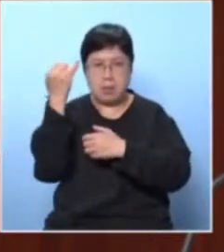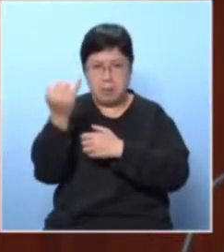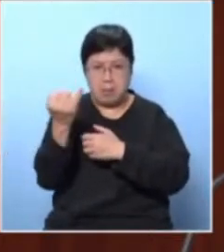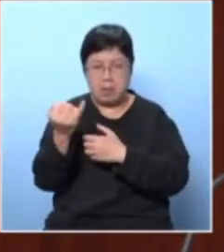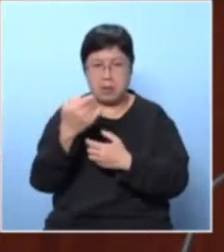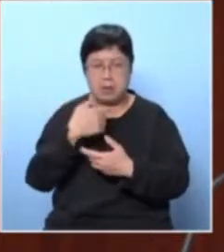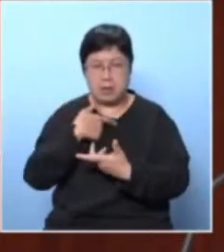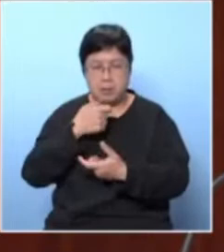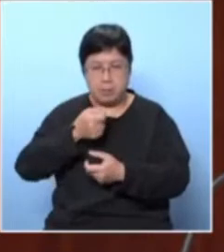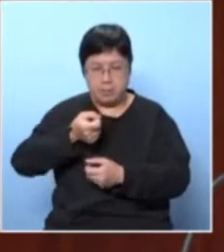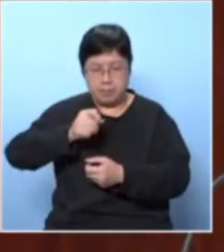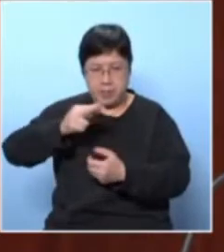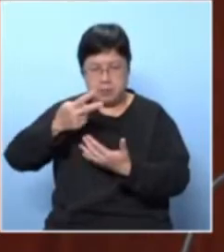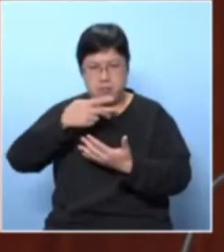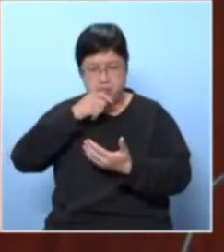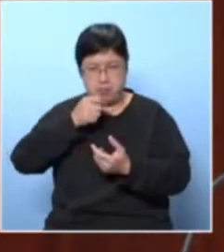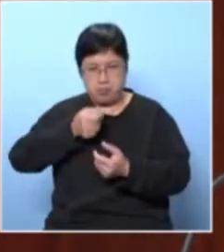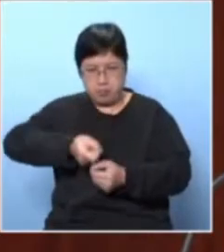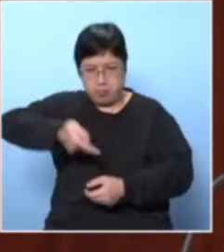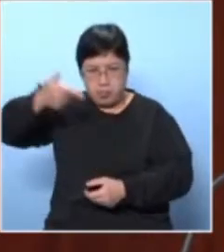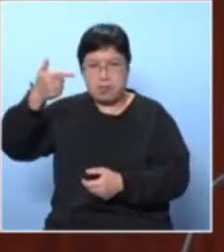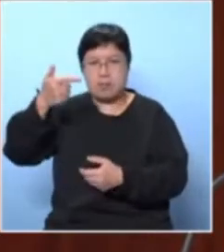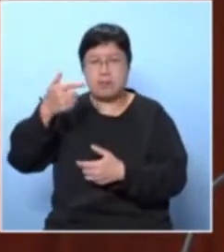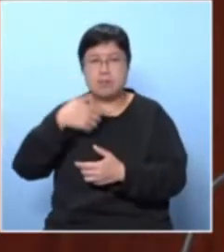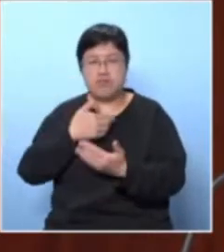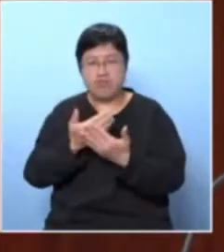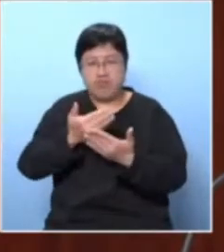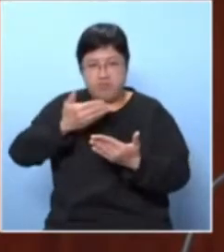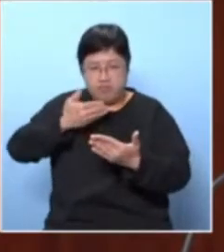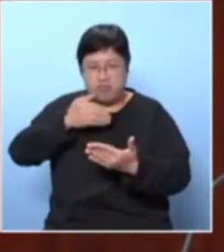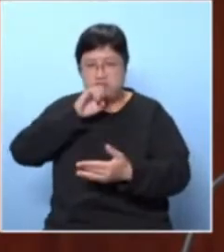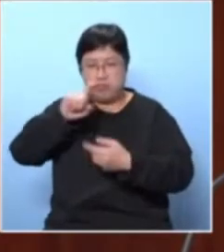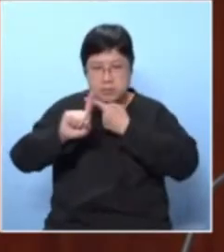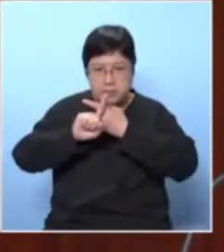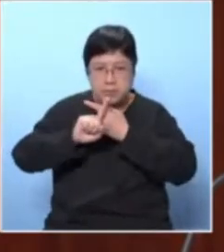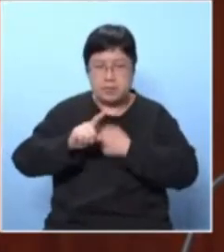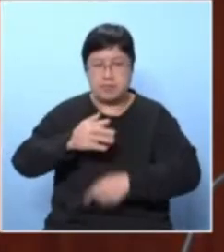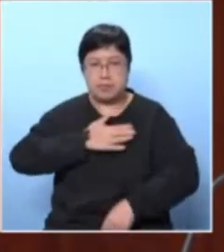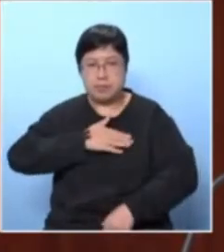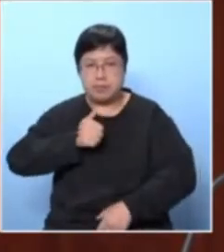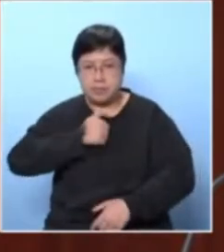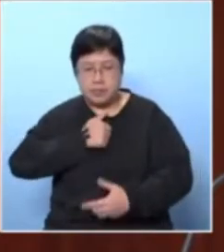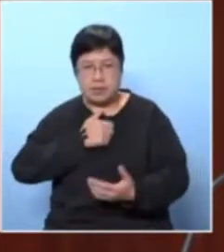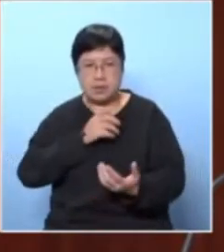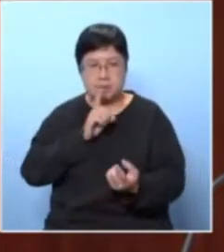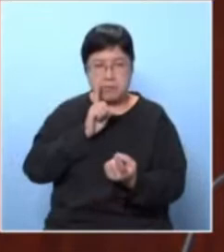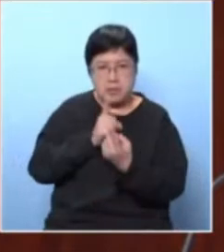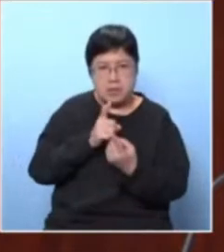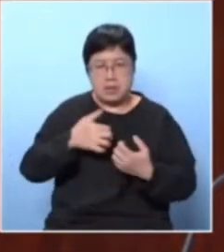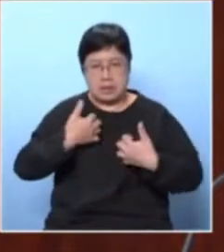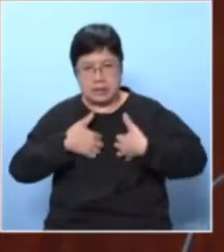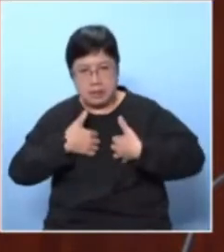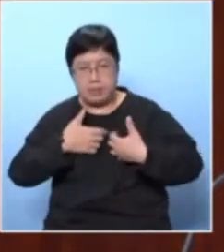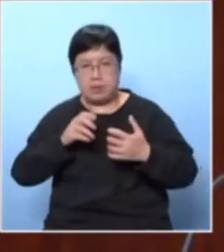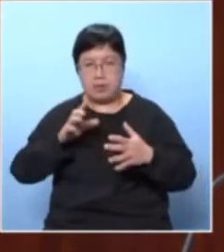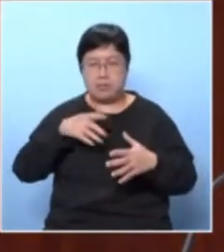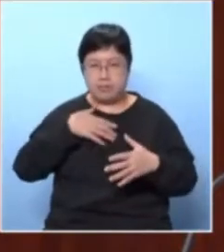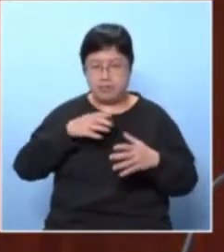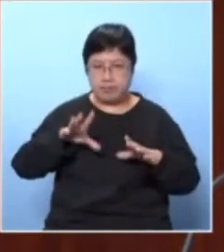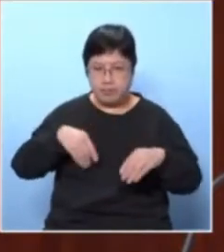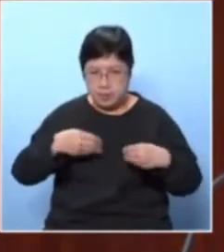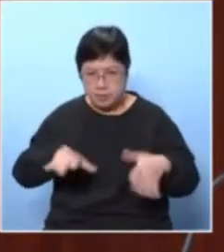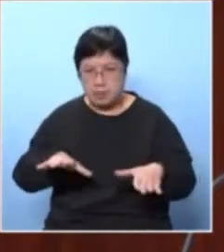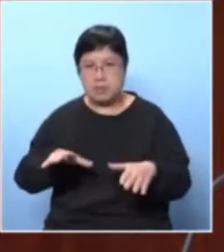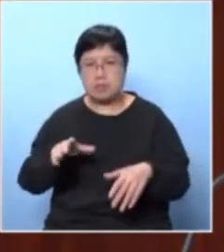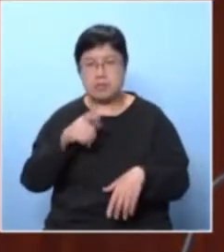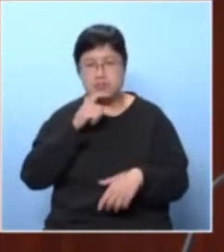global climate change intensifying, it is likely that we will experience extreme weather more often. We will enhance our handling